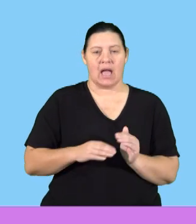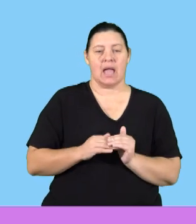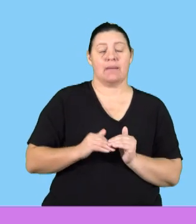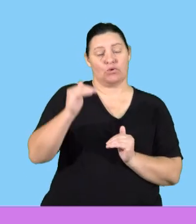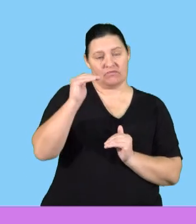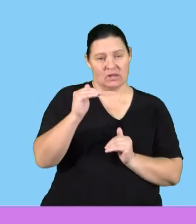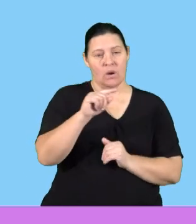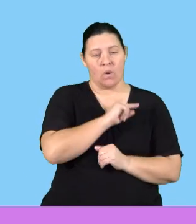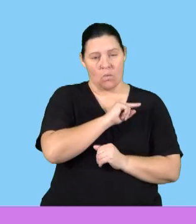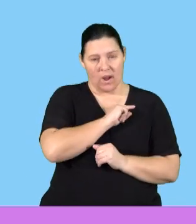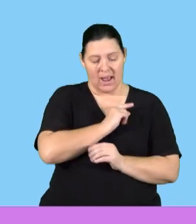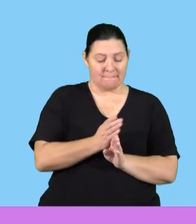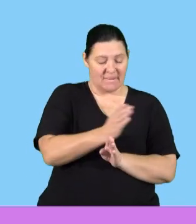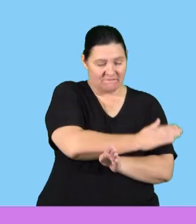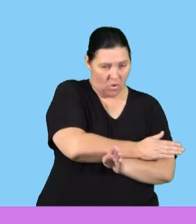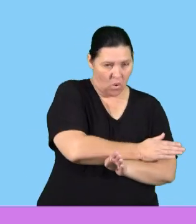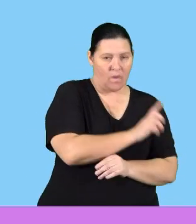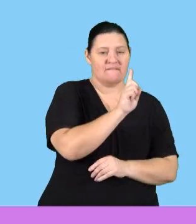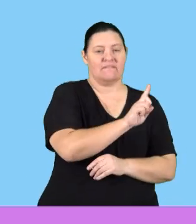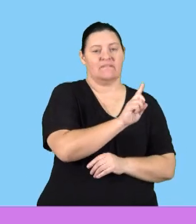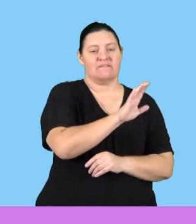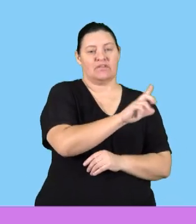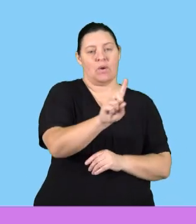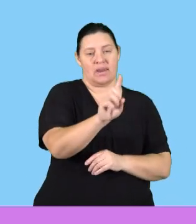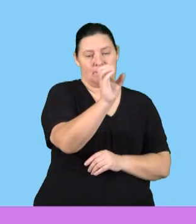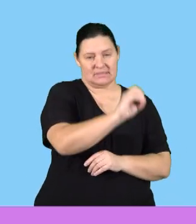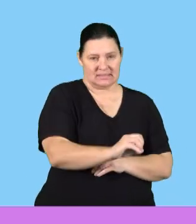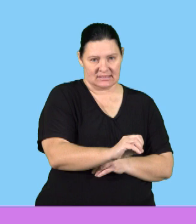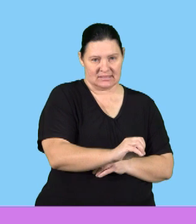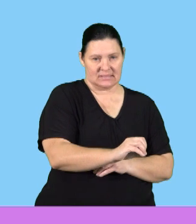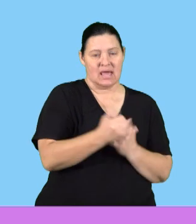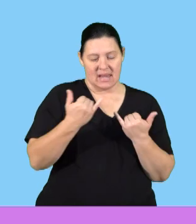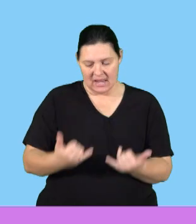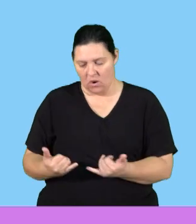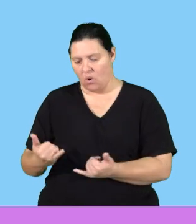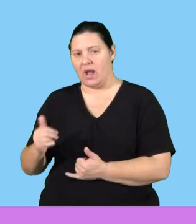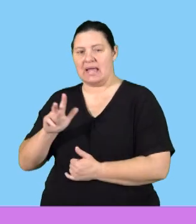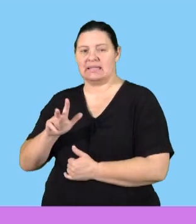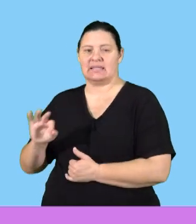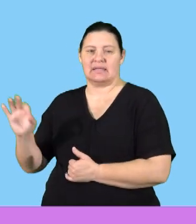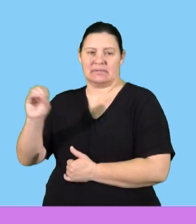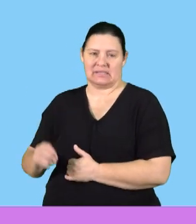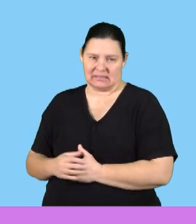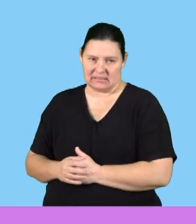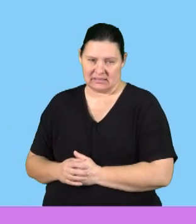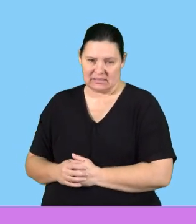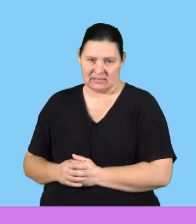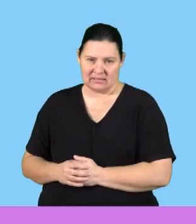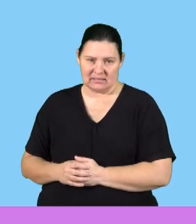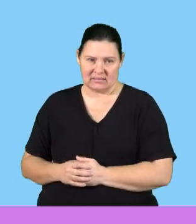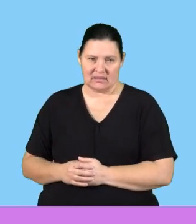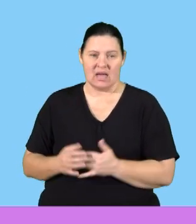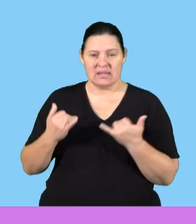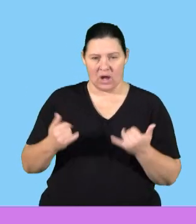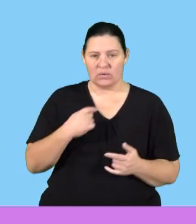has improved because previously it was 51%, now it is 83%. Now we say